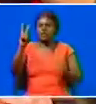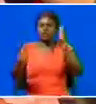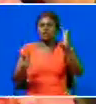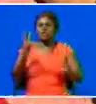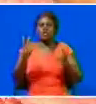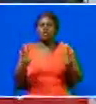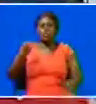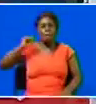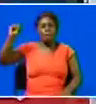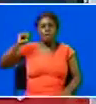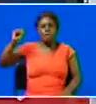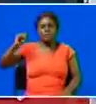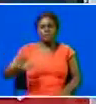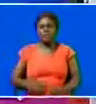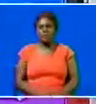politics.